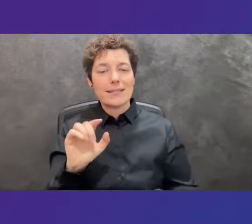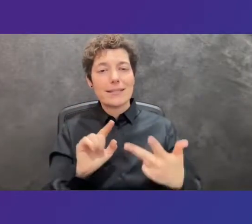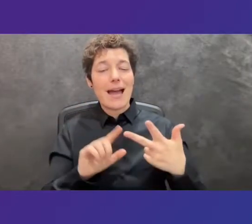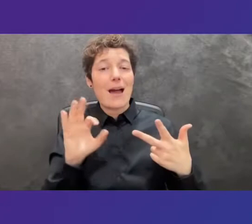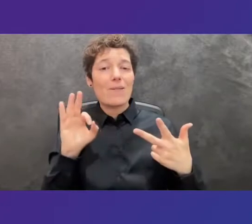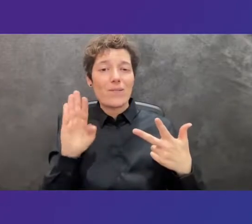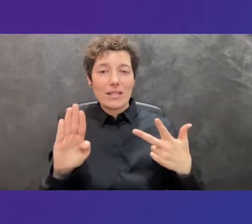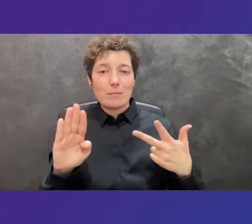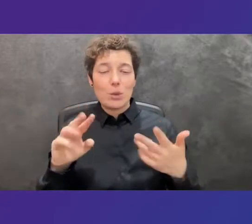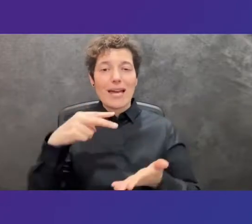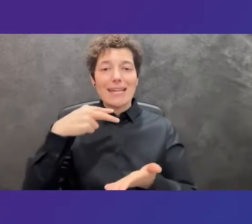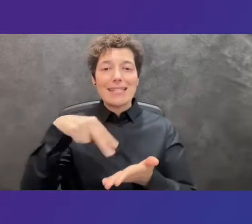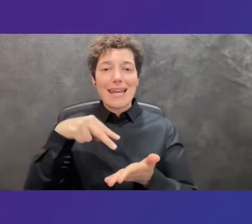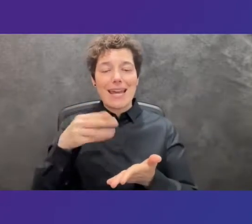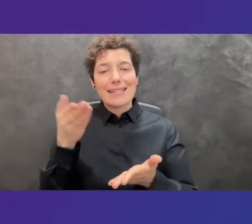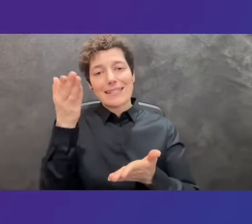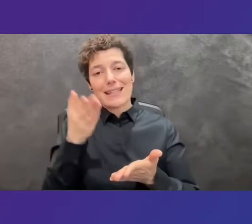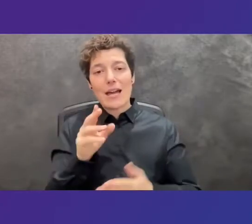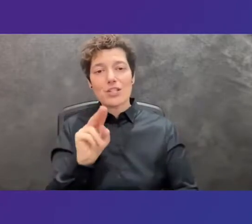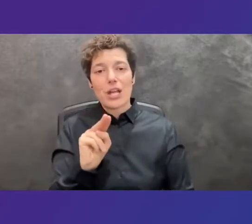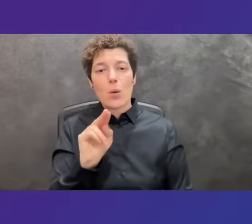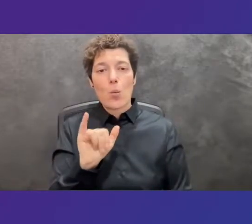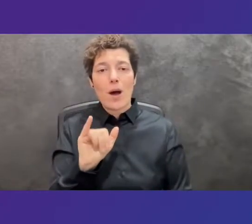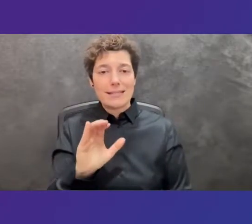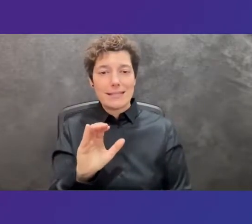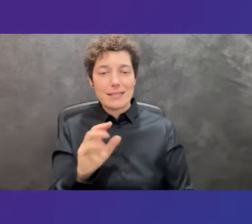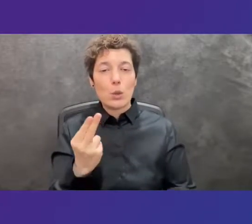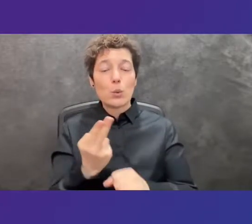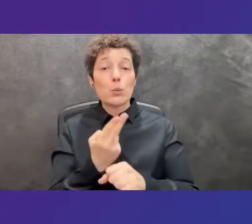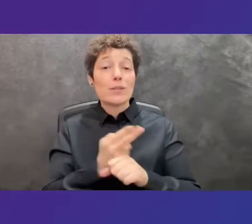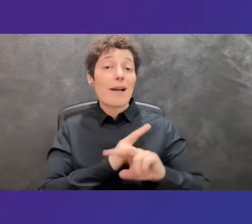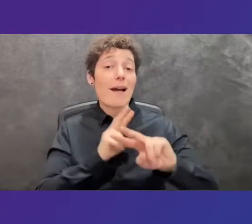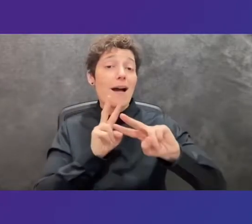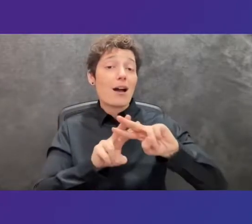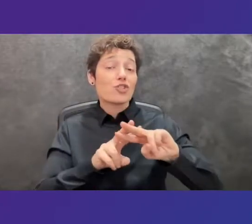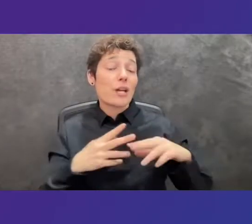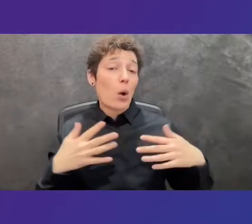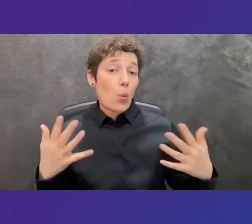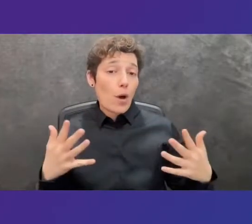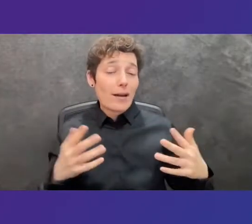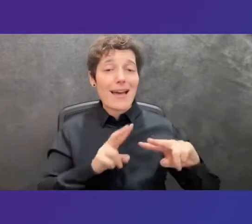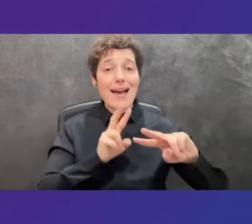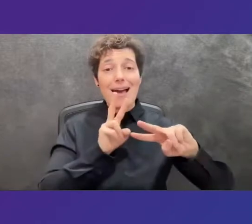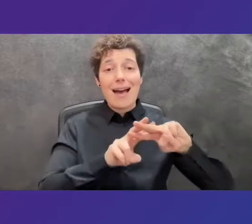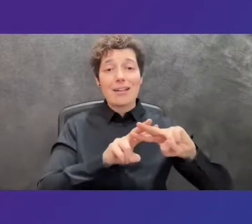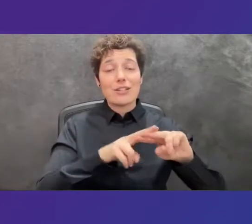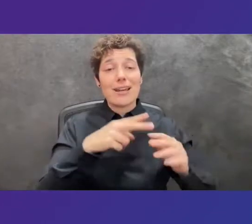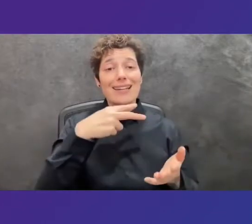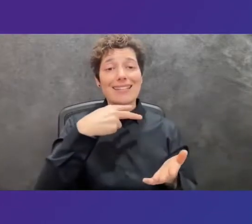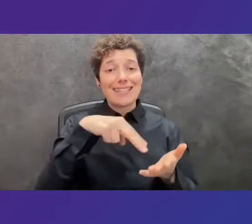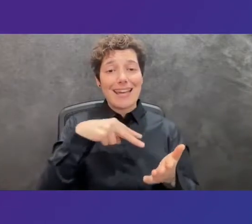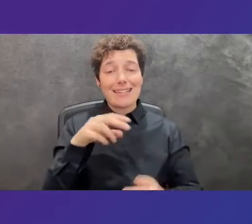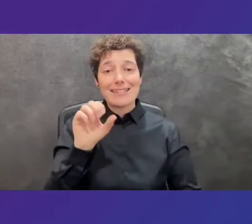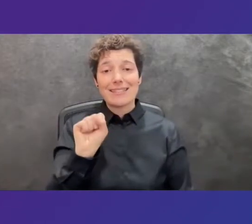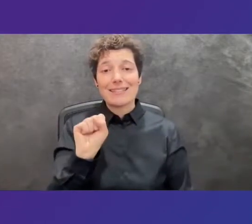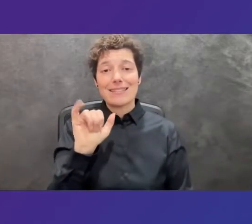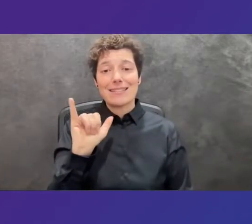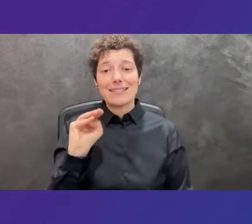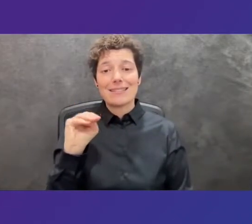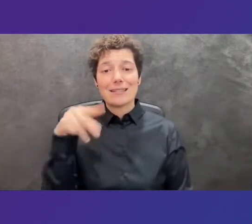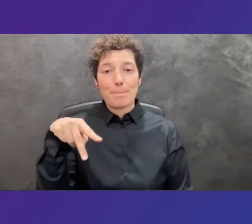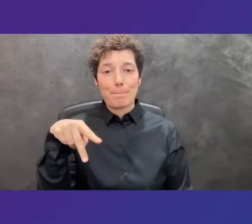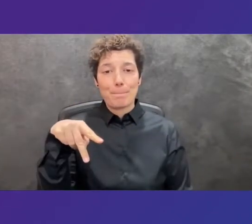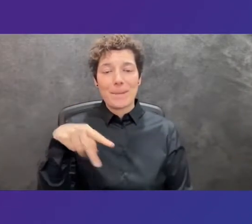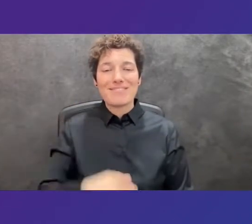Facebook dance/NYC using the hashtag #DanceSimp. And